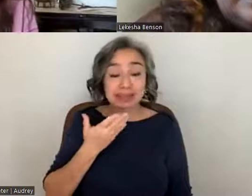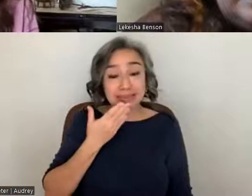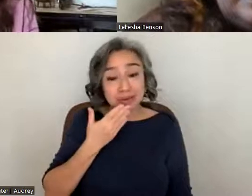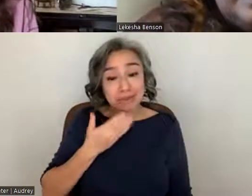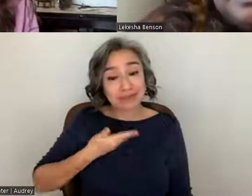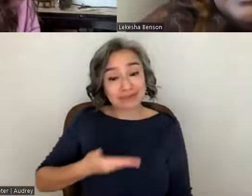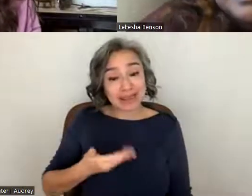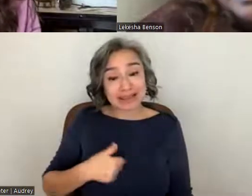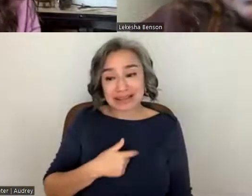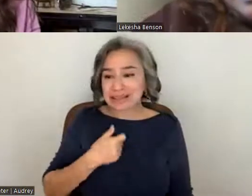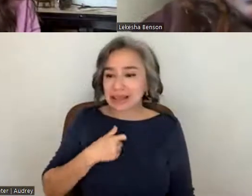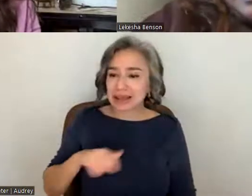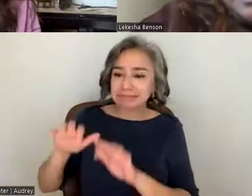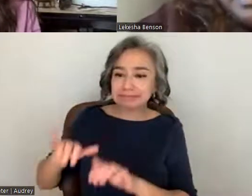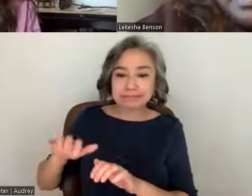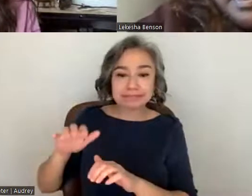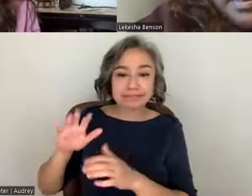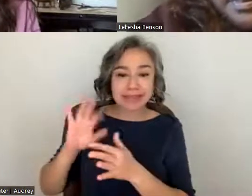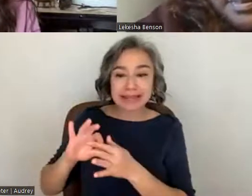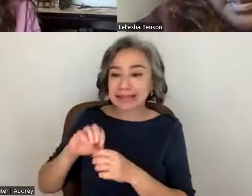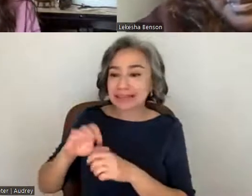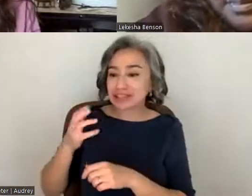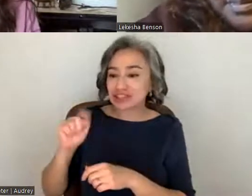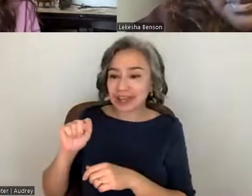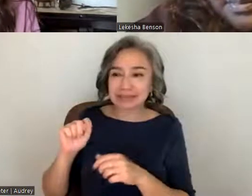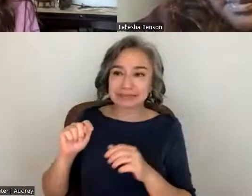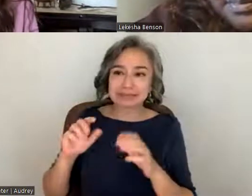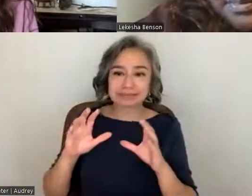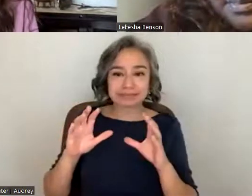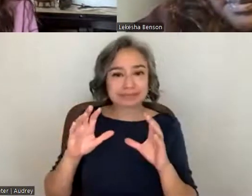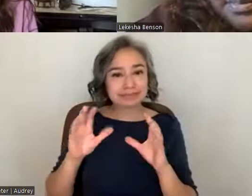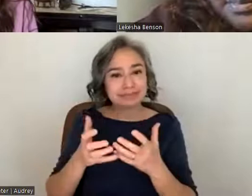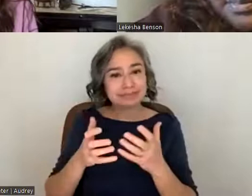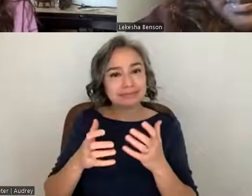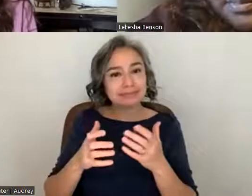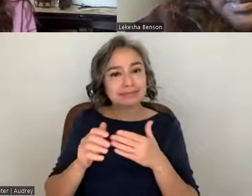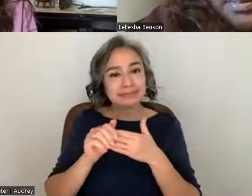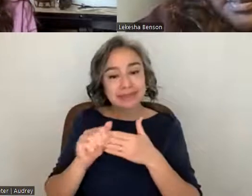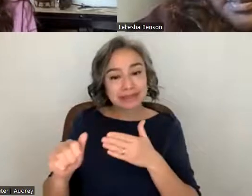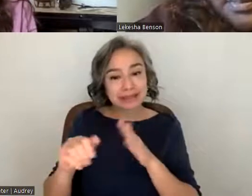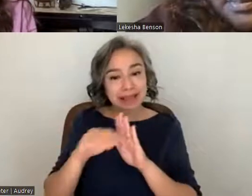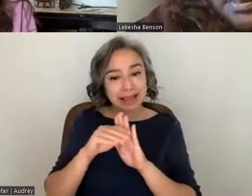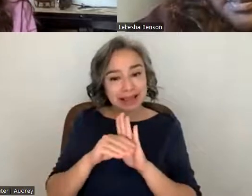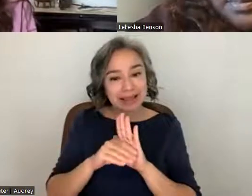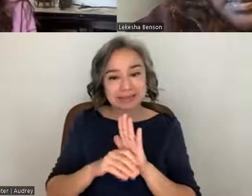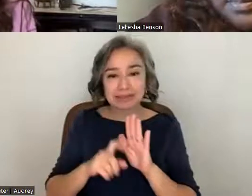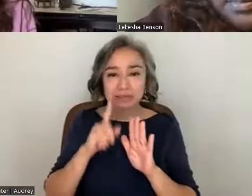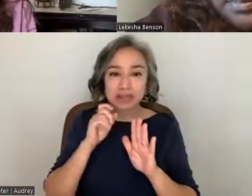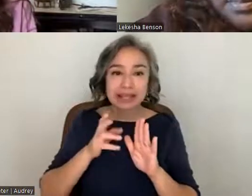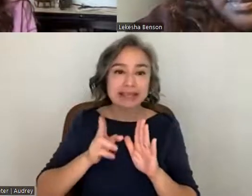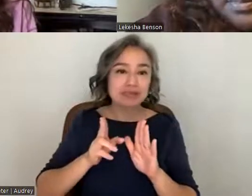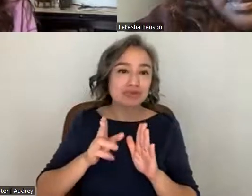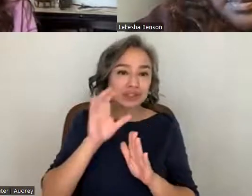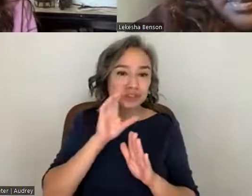in the chat to a set of guidelines that came out of this research and a process we did with the Drug